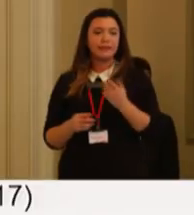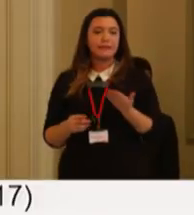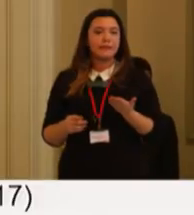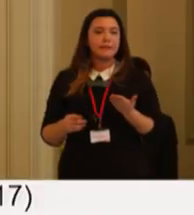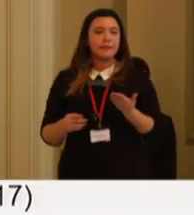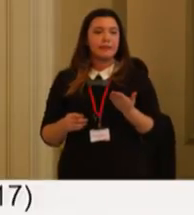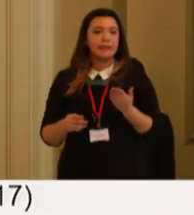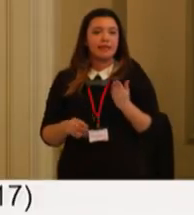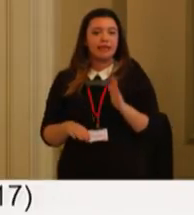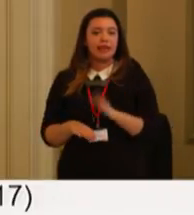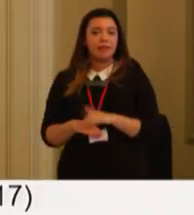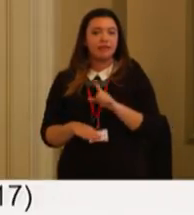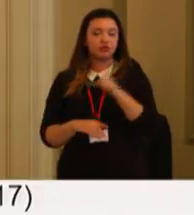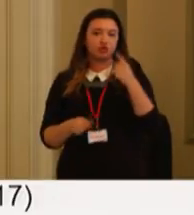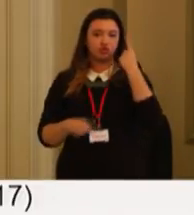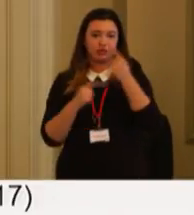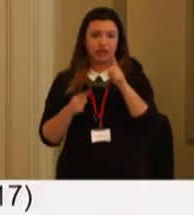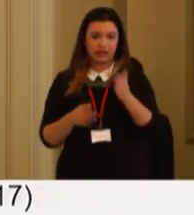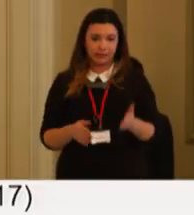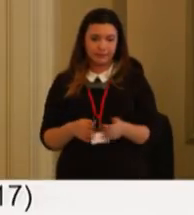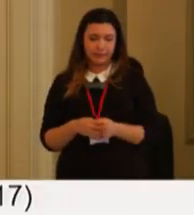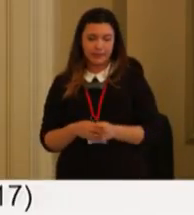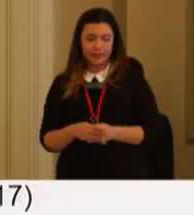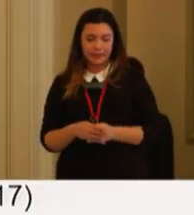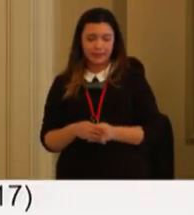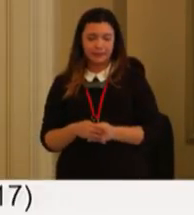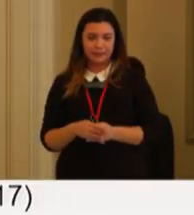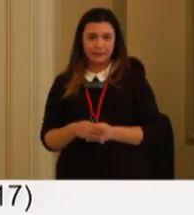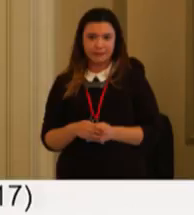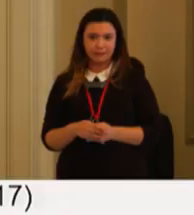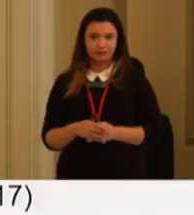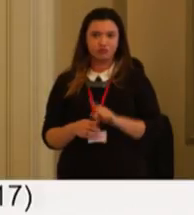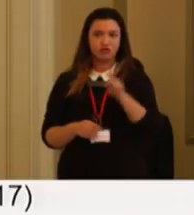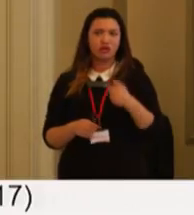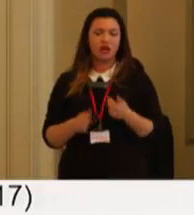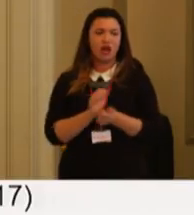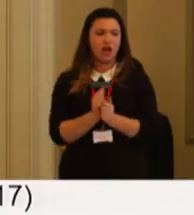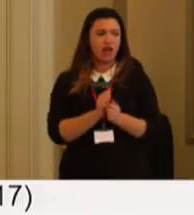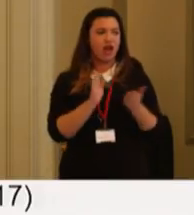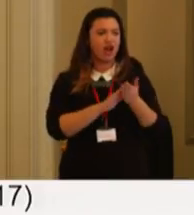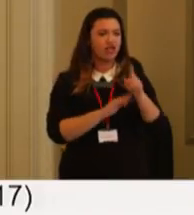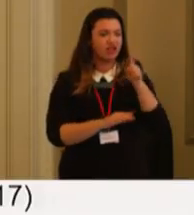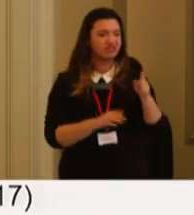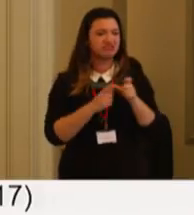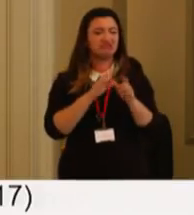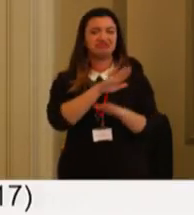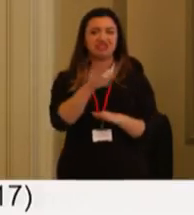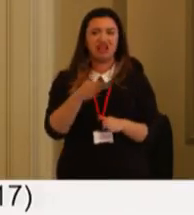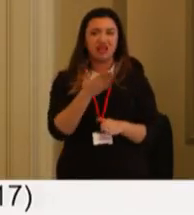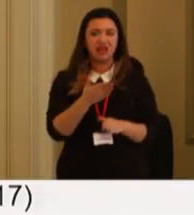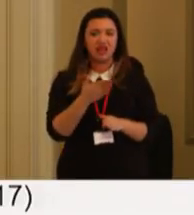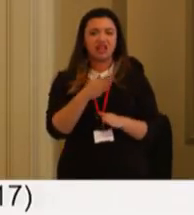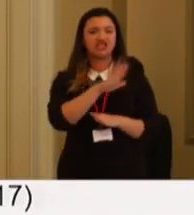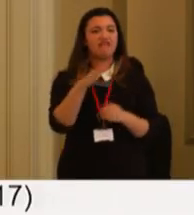compliant, but physically they do comply. So they become subservient as a means of coping. So be it like